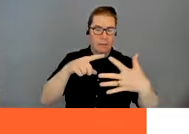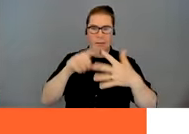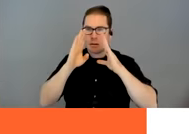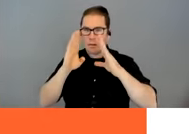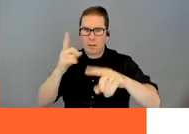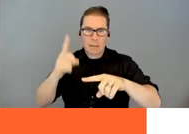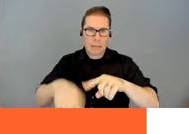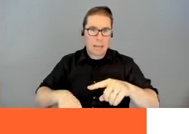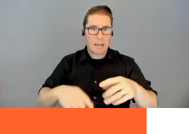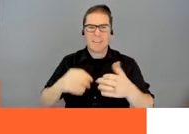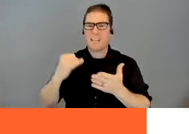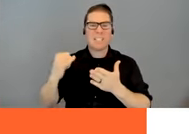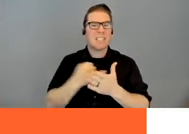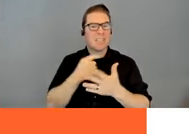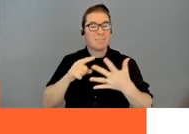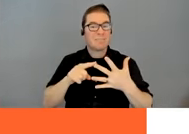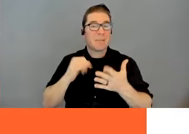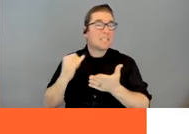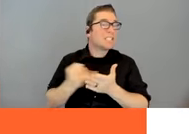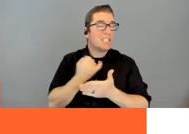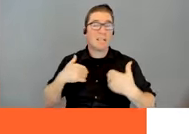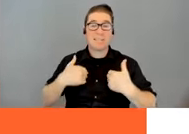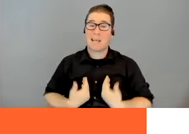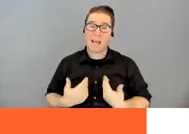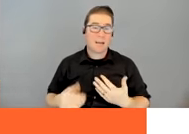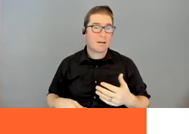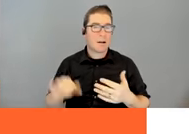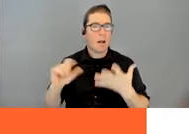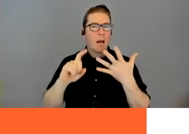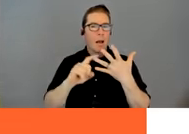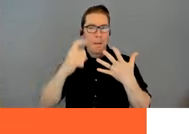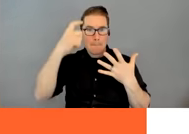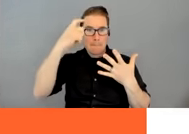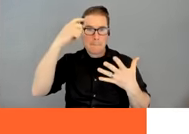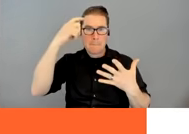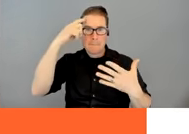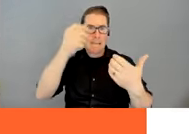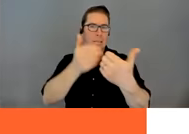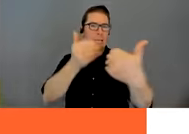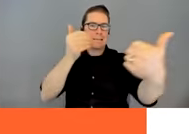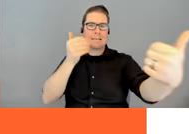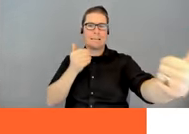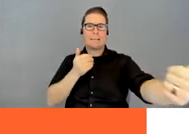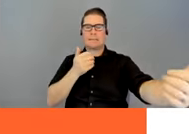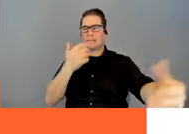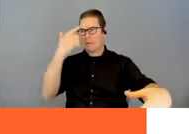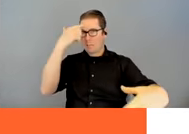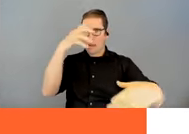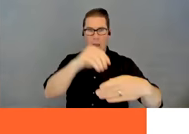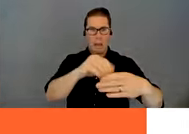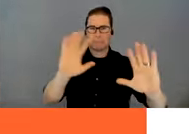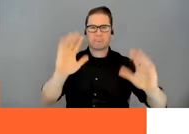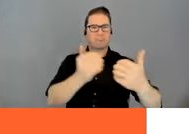tired, right? Increased mental distance from one's job, or feelings of negativism